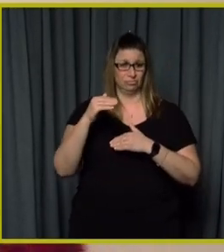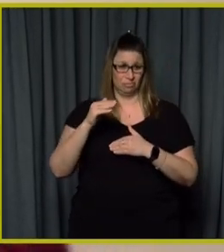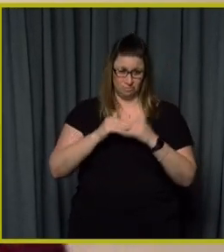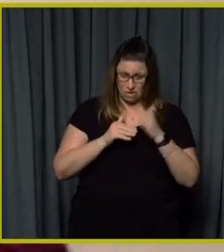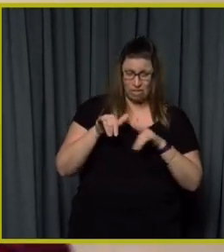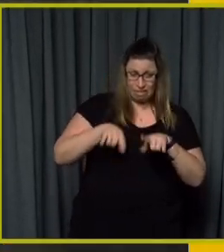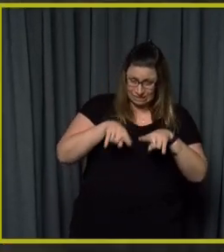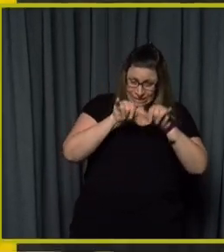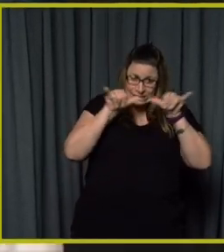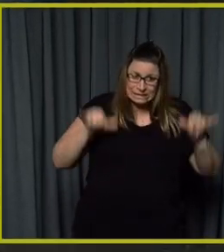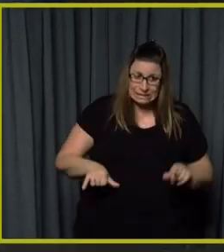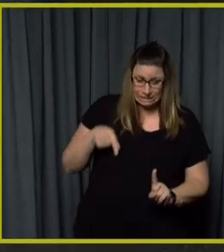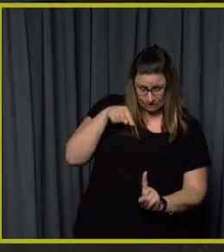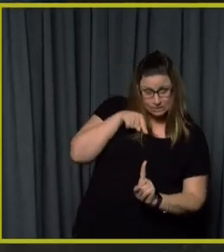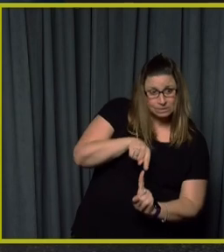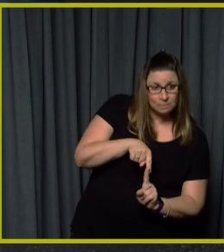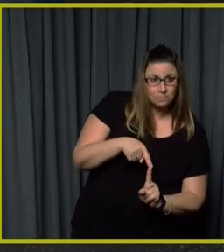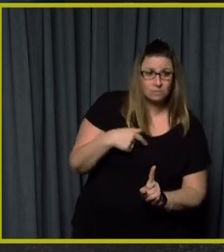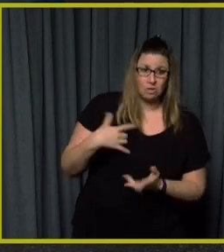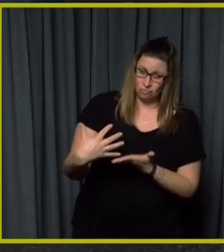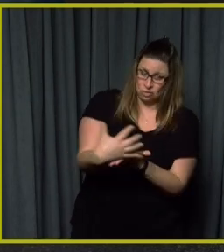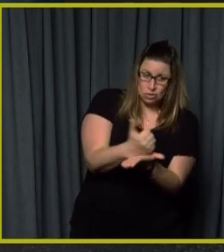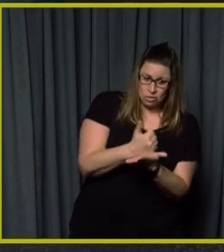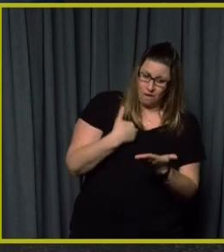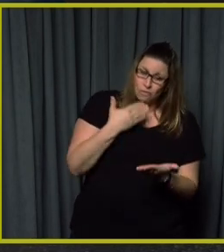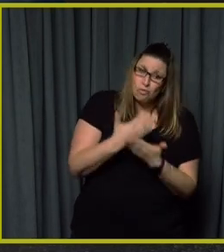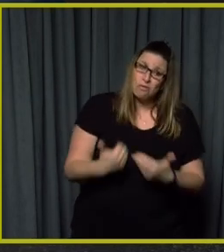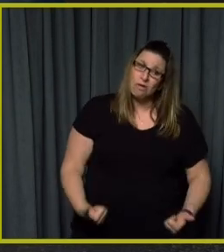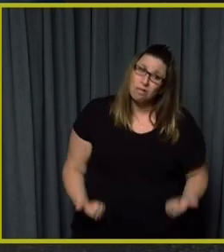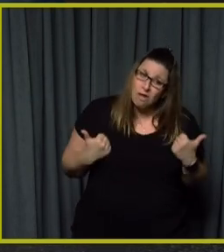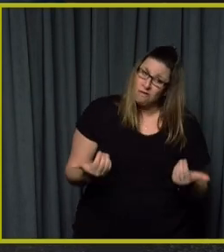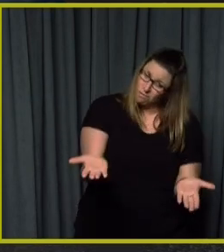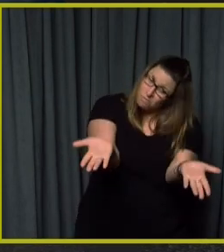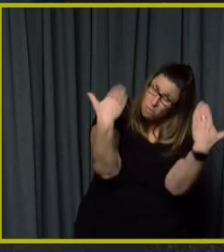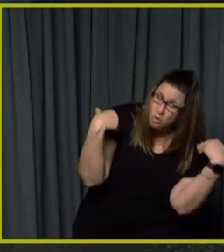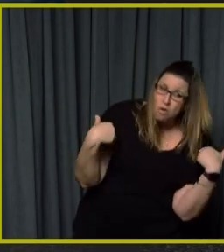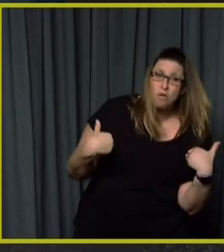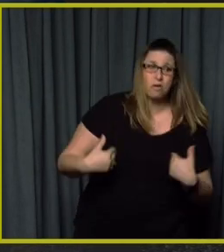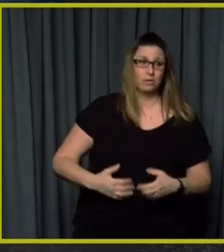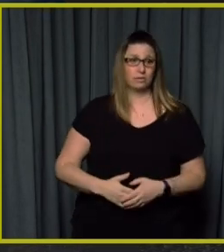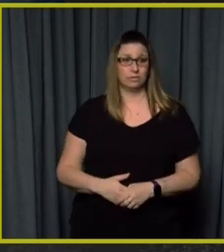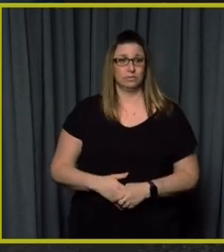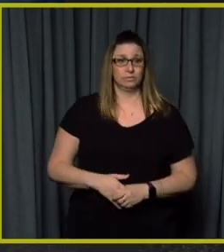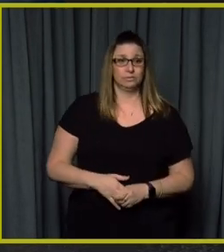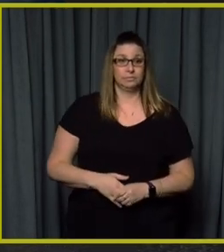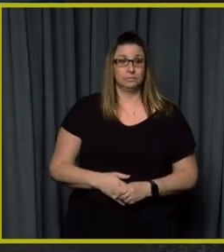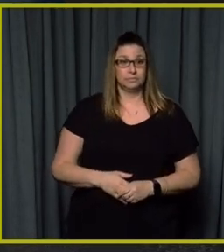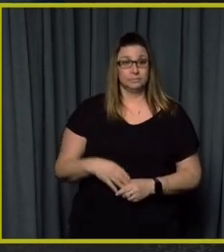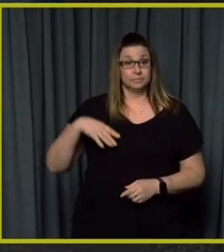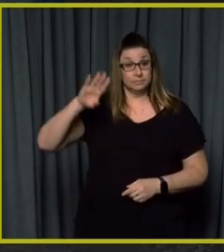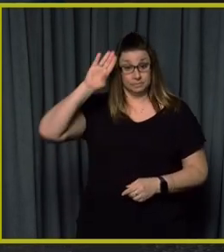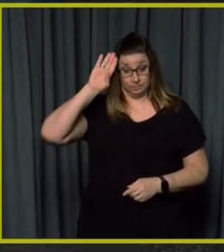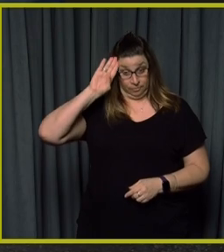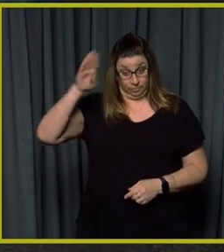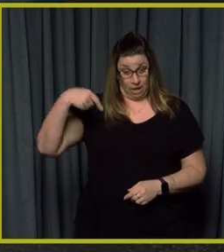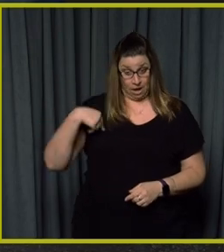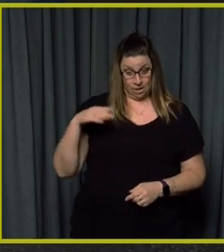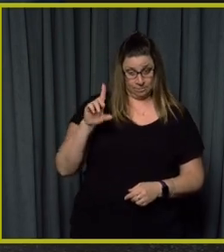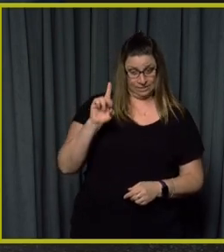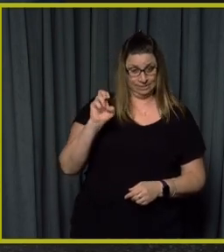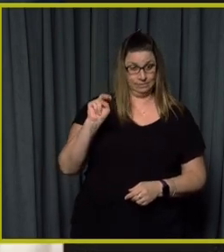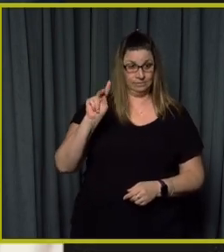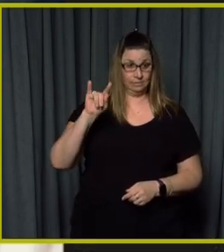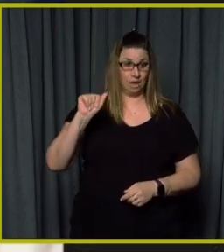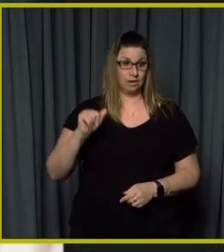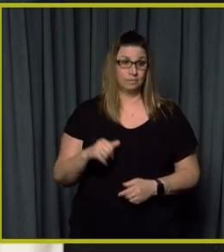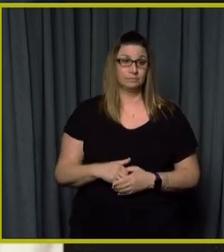live in. Hi, I'm Danita Jones from Dallas, Texas. I reside in Dallas County. I continually wear a